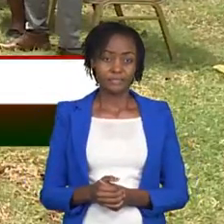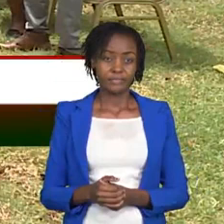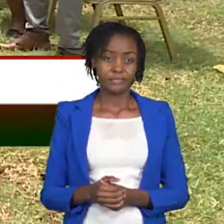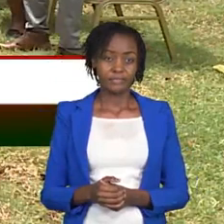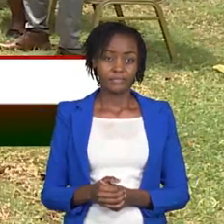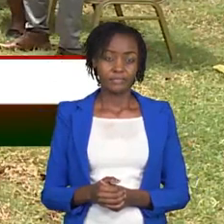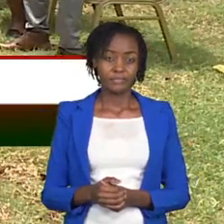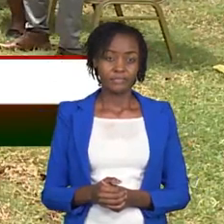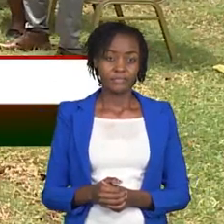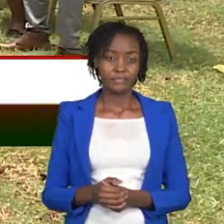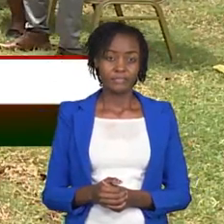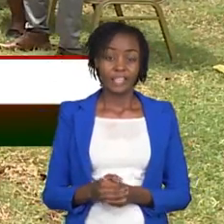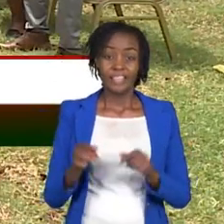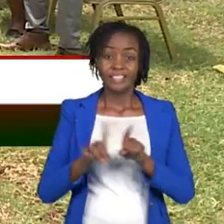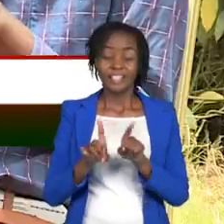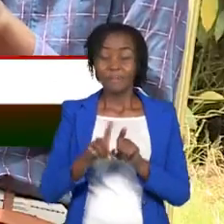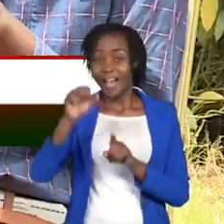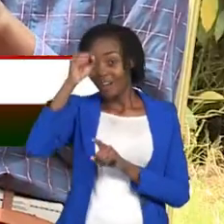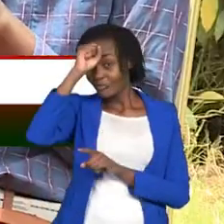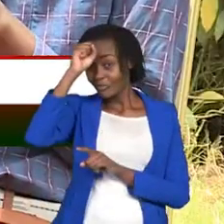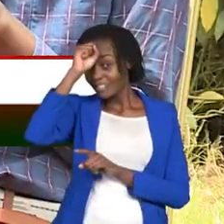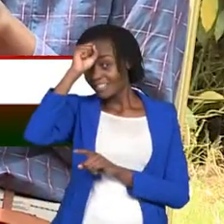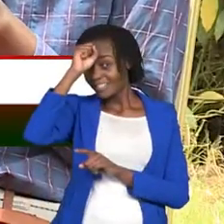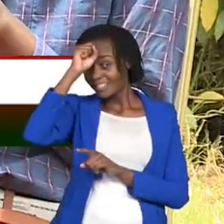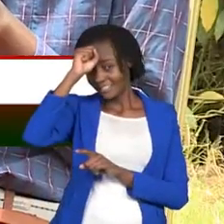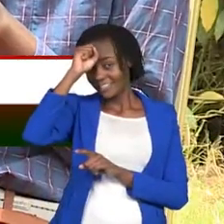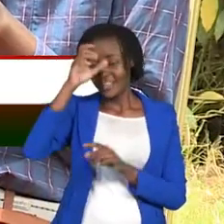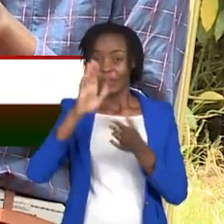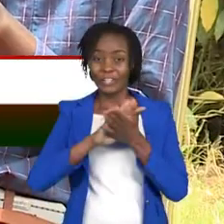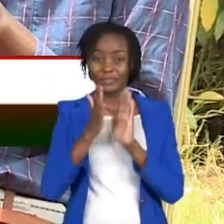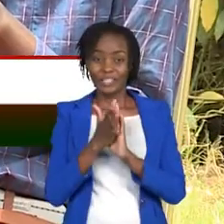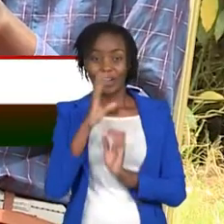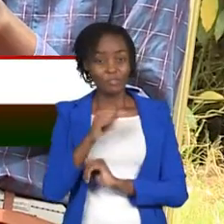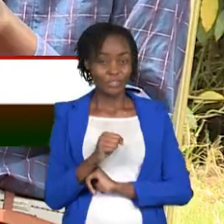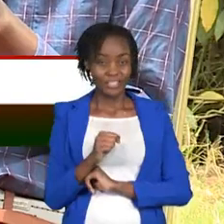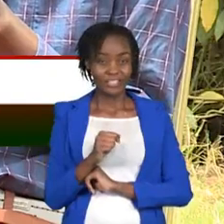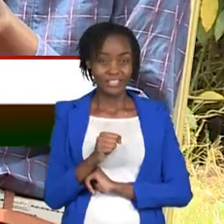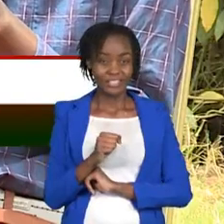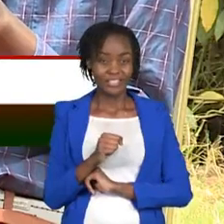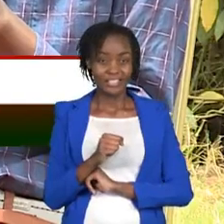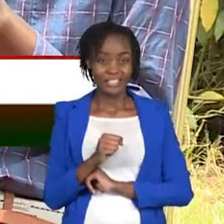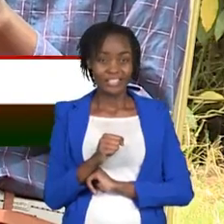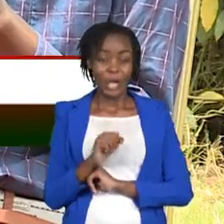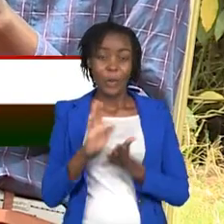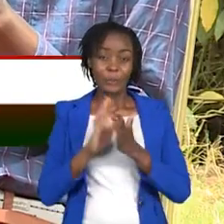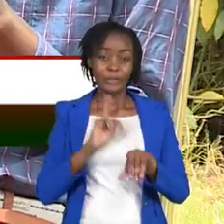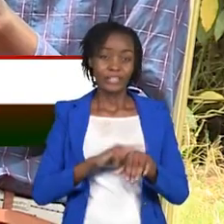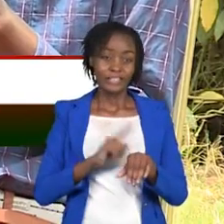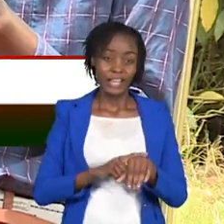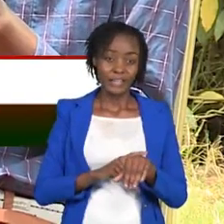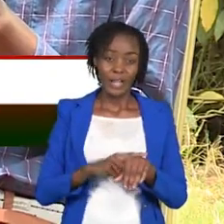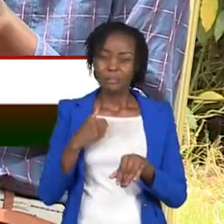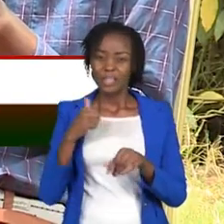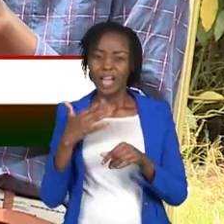I believe. Fools do grow old, and we are also psychopaths because we elect psychopaths, you know. And by time, I cannot